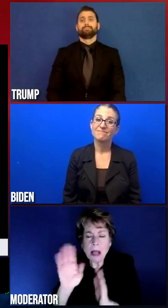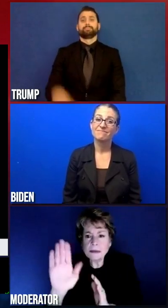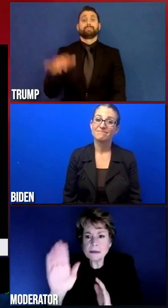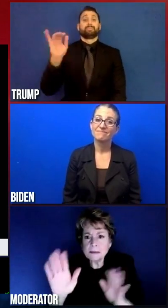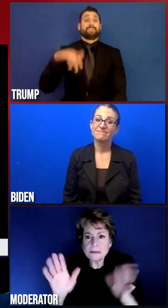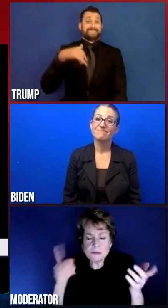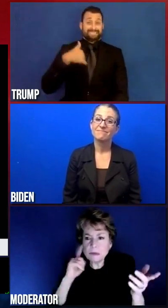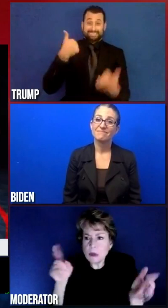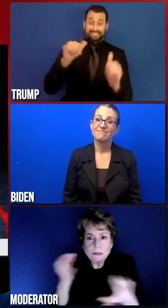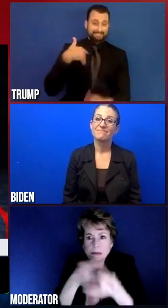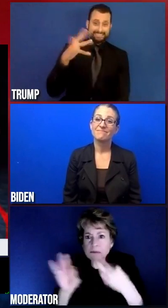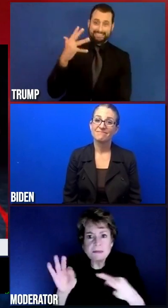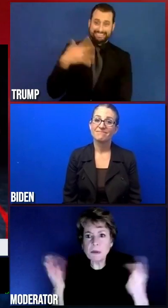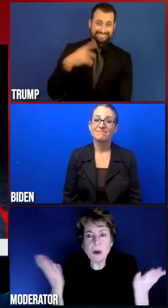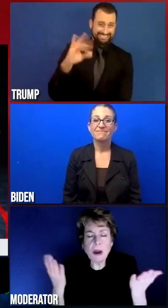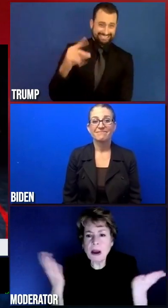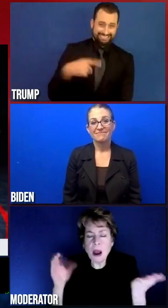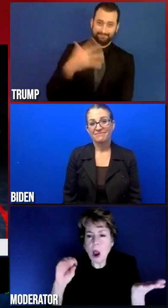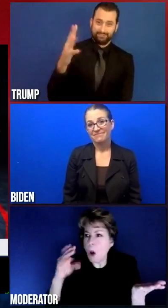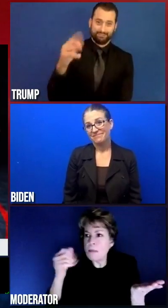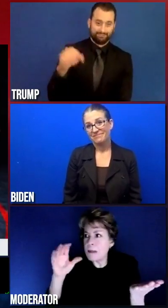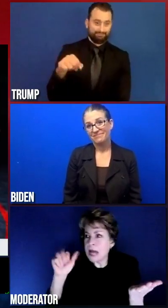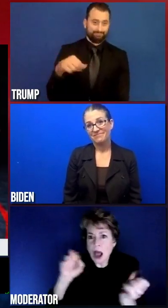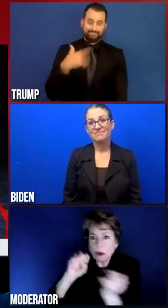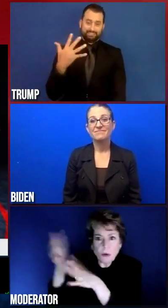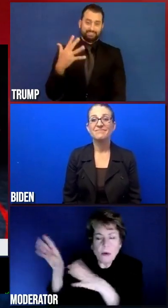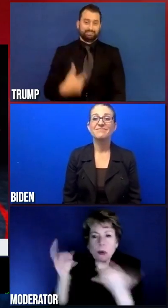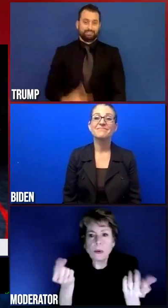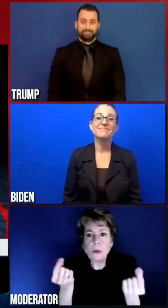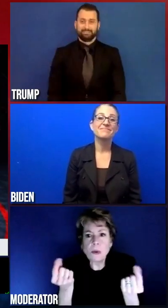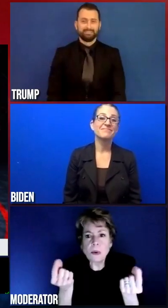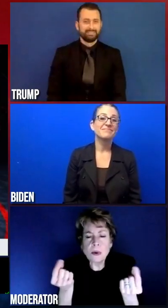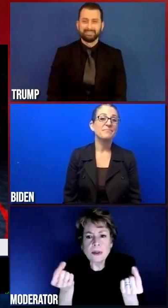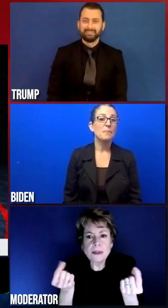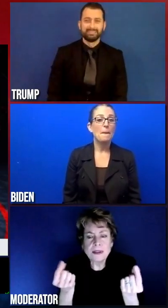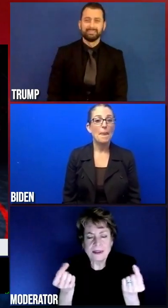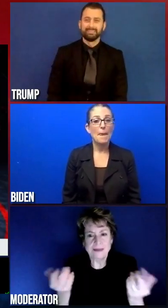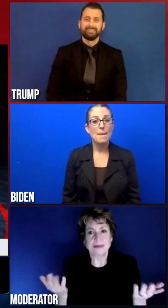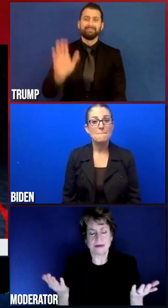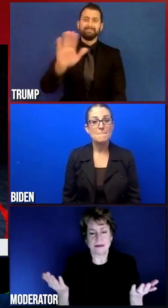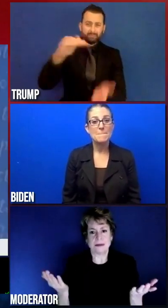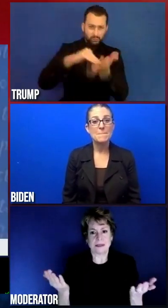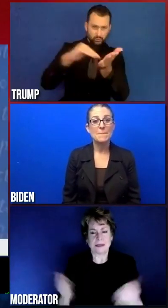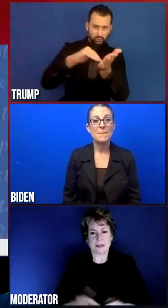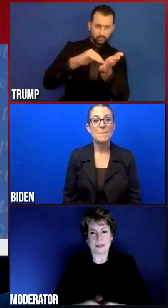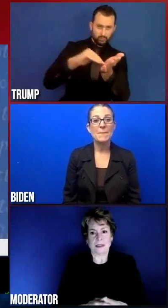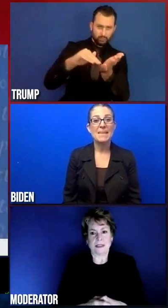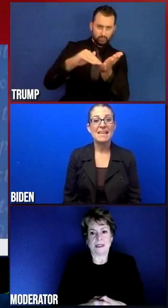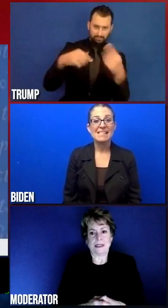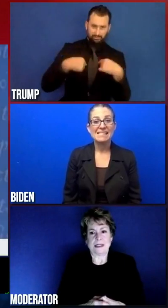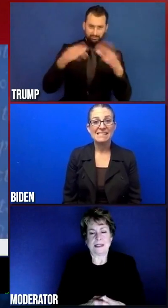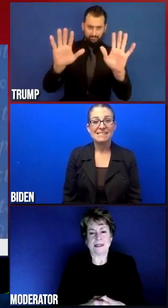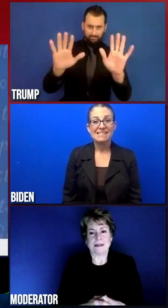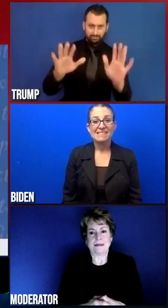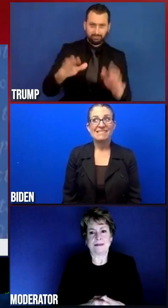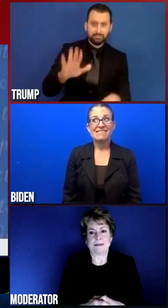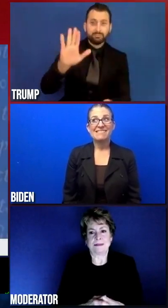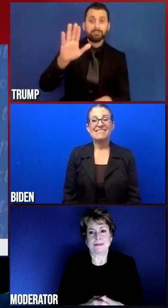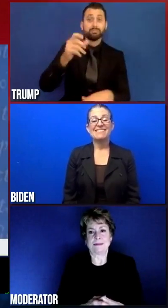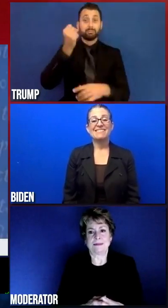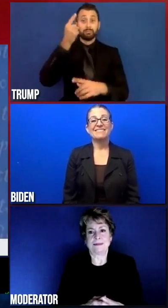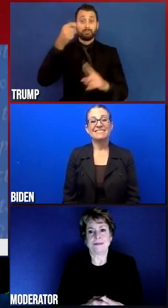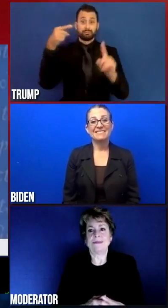have. Well, I got rid of the individual mandate. I'm going to give you an Excuse opportunity. me. I got rid of the individual mandate, which was a That is big not a chunk of comprehensive Obamacare. plan. That